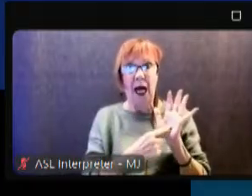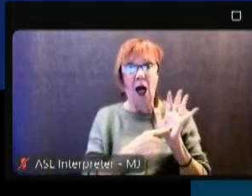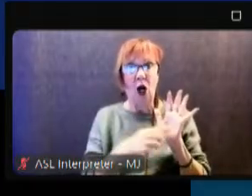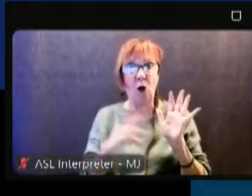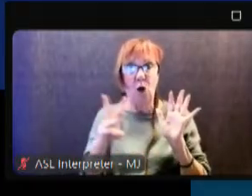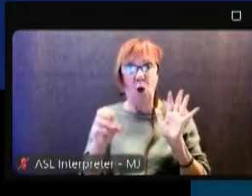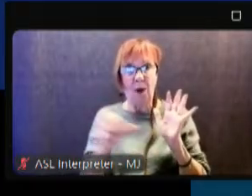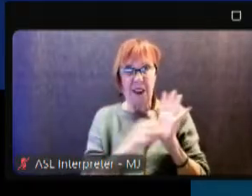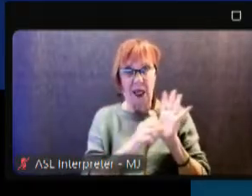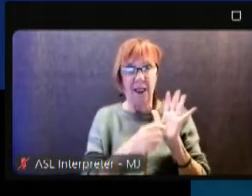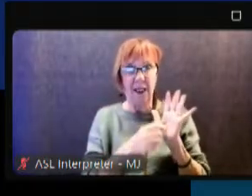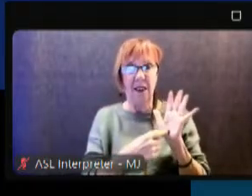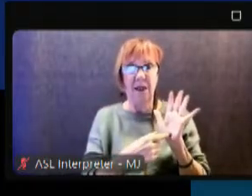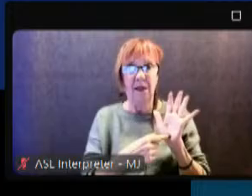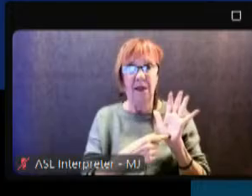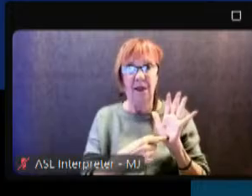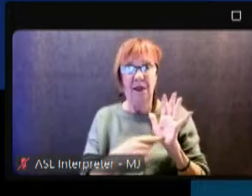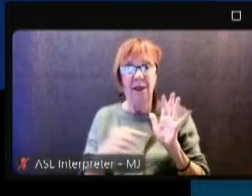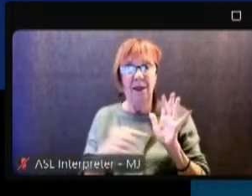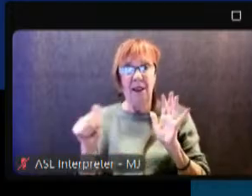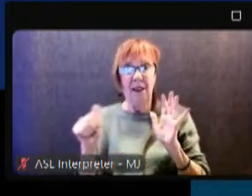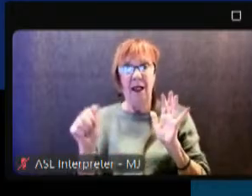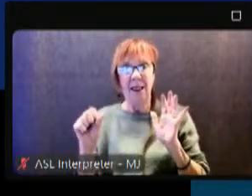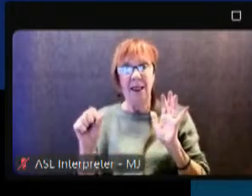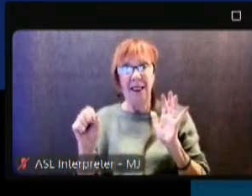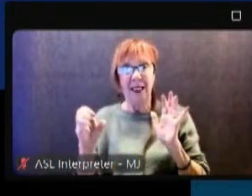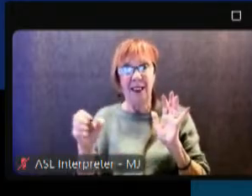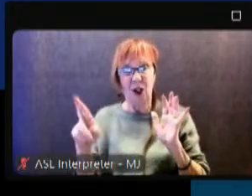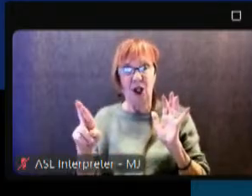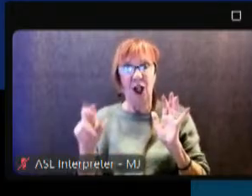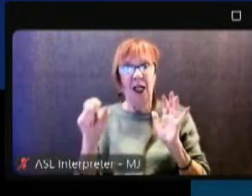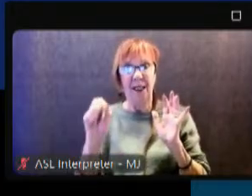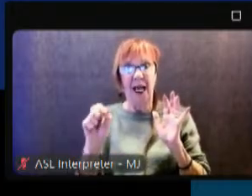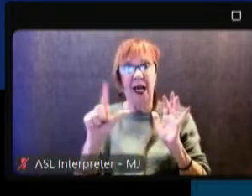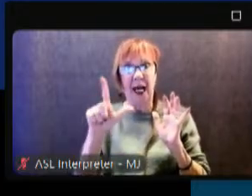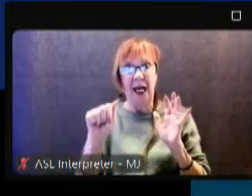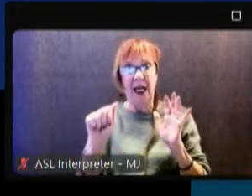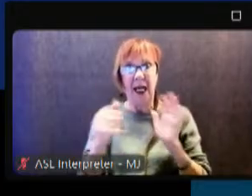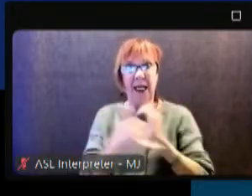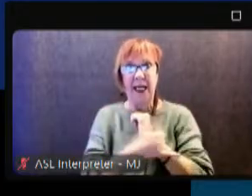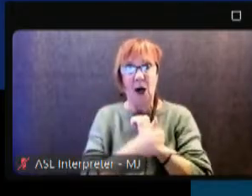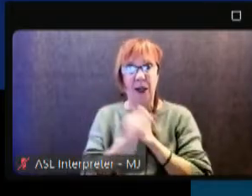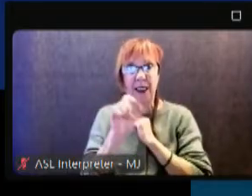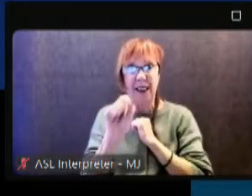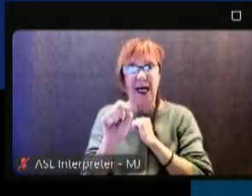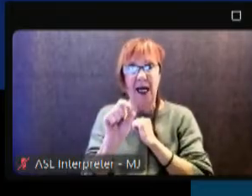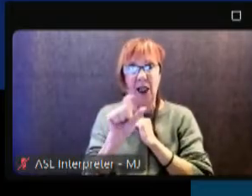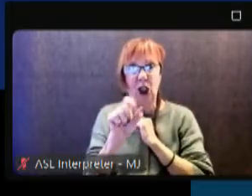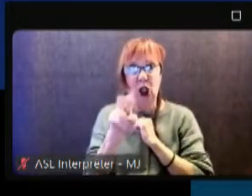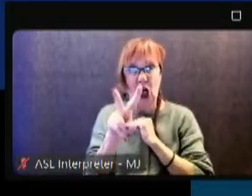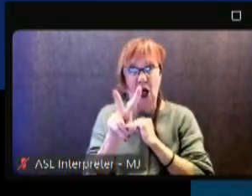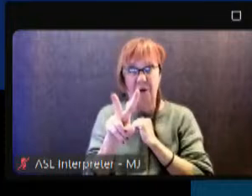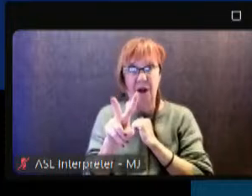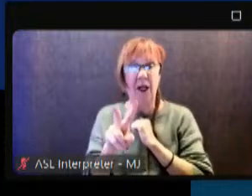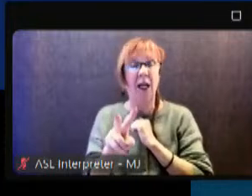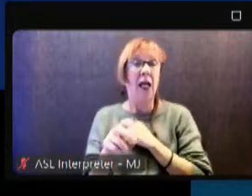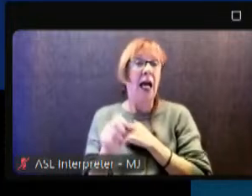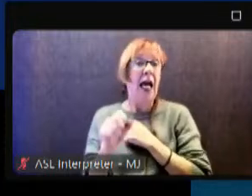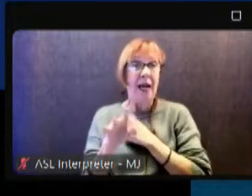website, assessor.lacounty.gov, and right at the front of the website, if you know your address, or if you know your parcel number, your